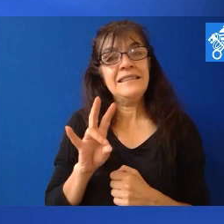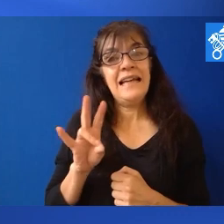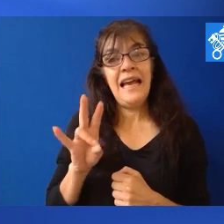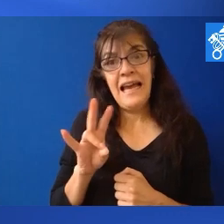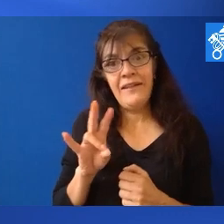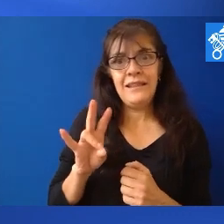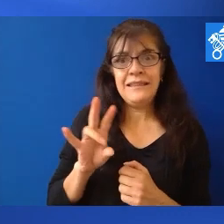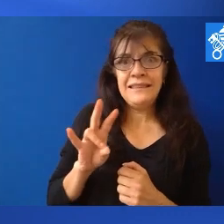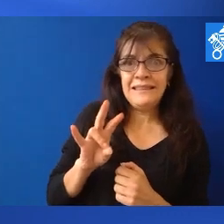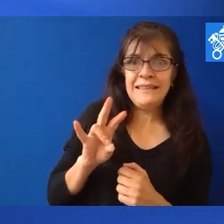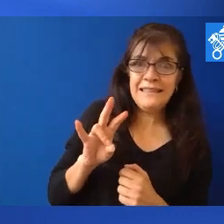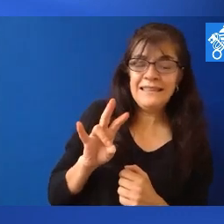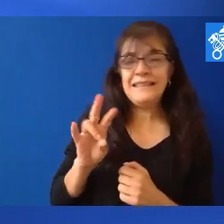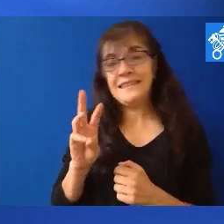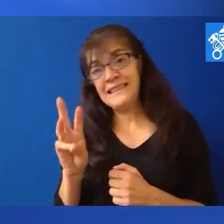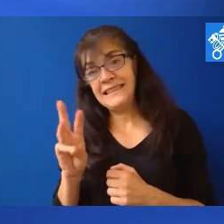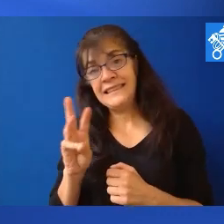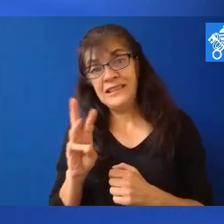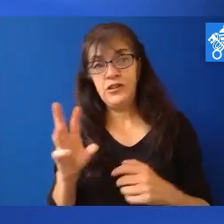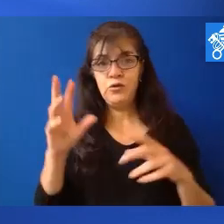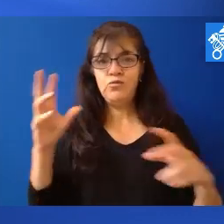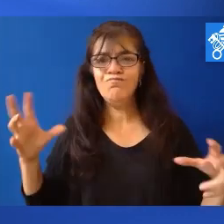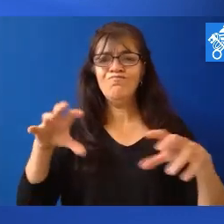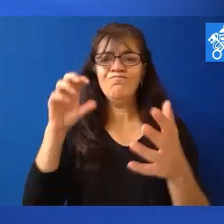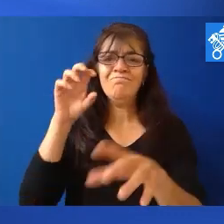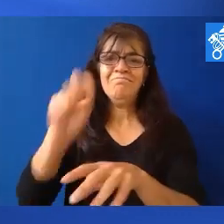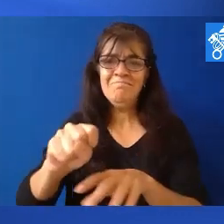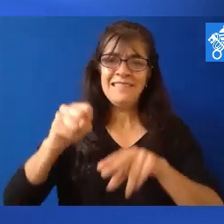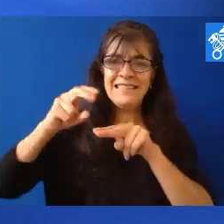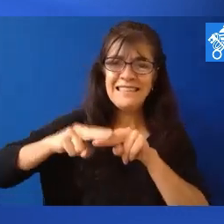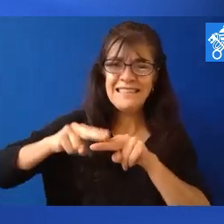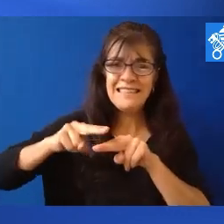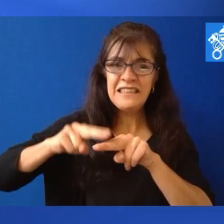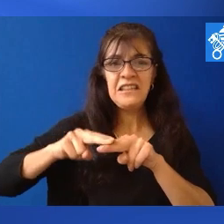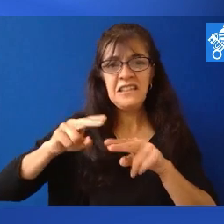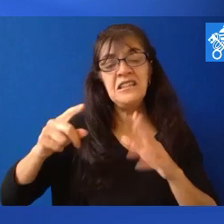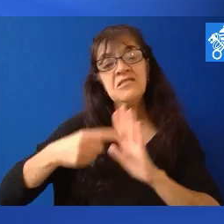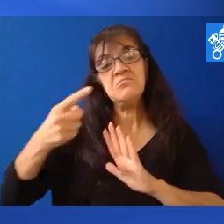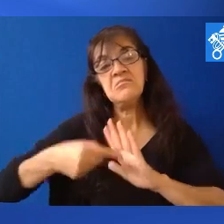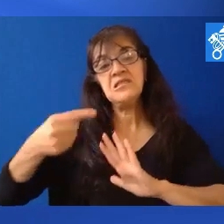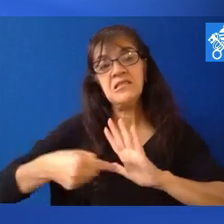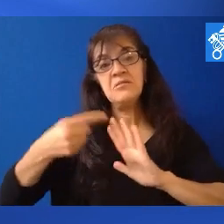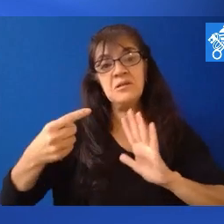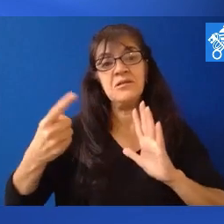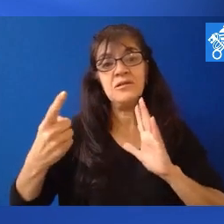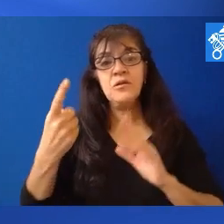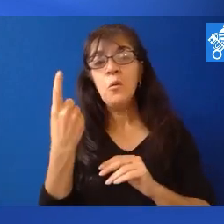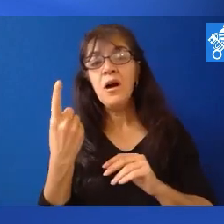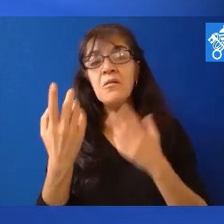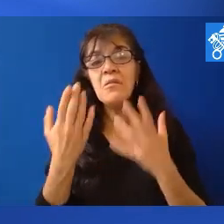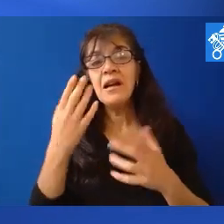even as early as 2 hours before, in order to get a good seat. And depending on the crowds of that